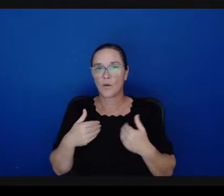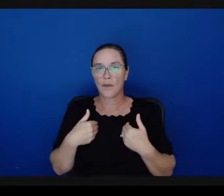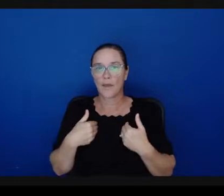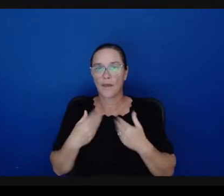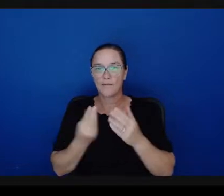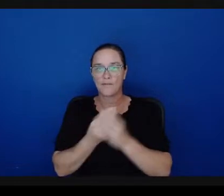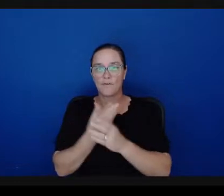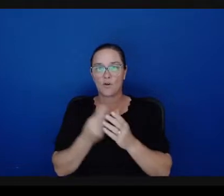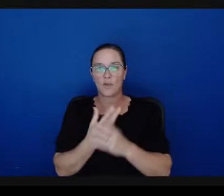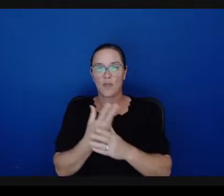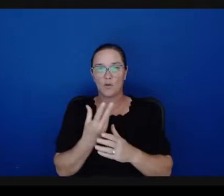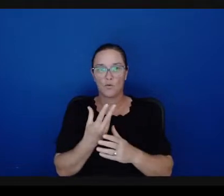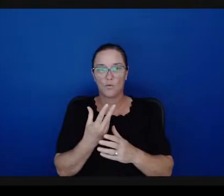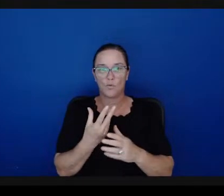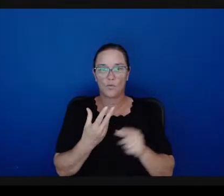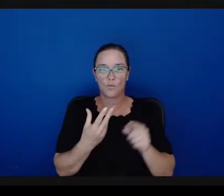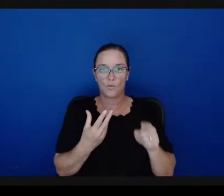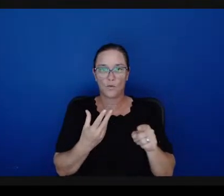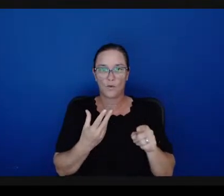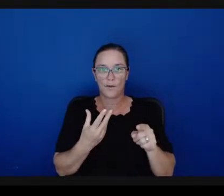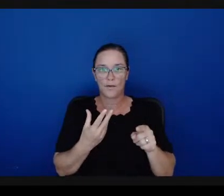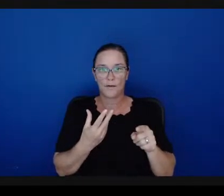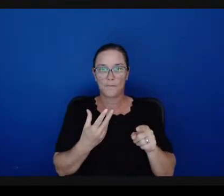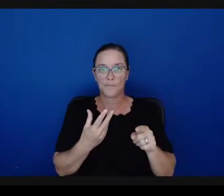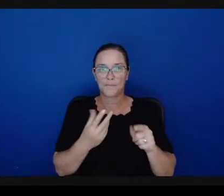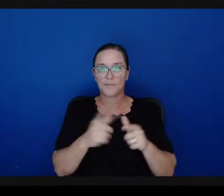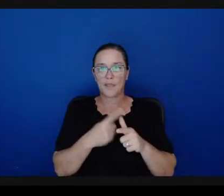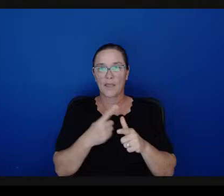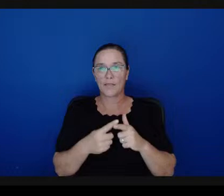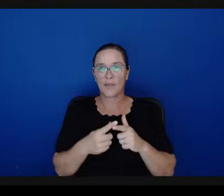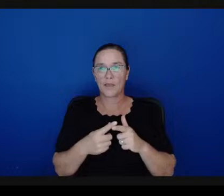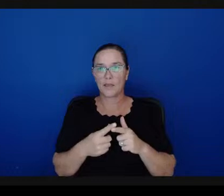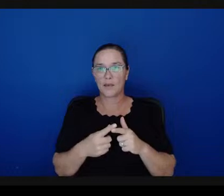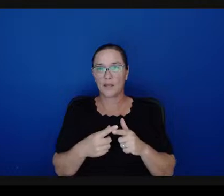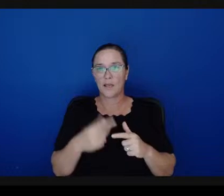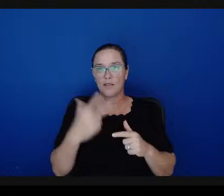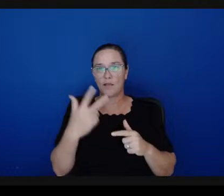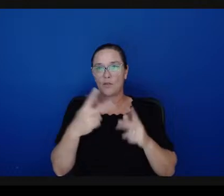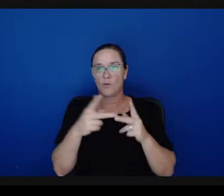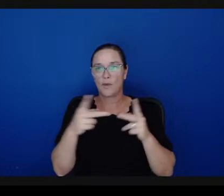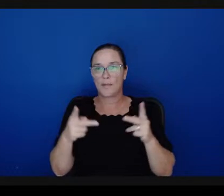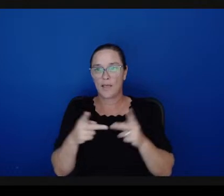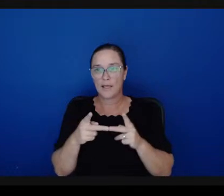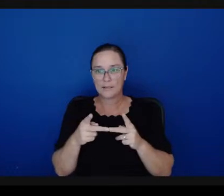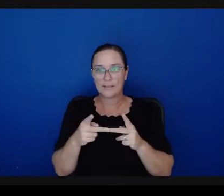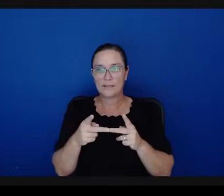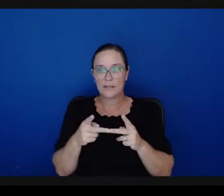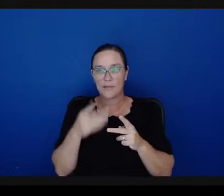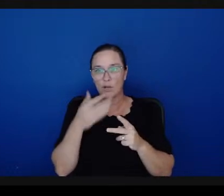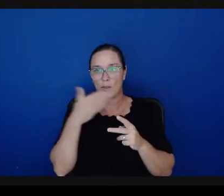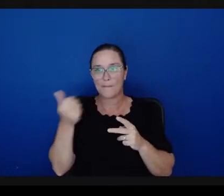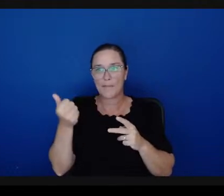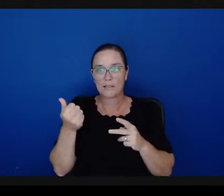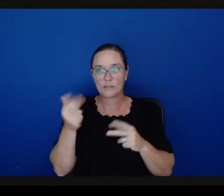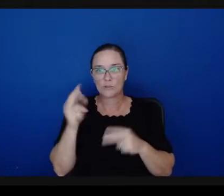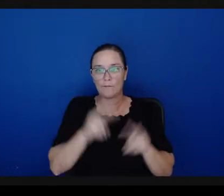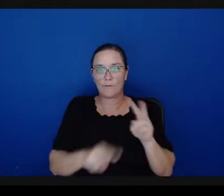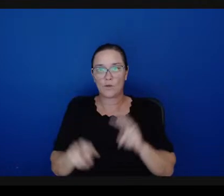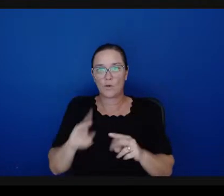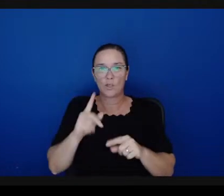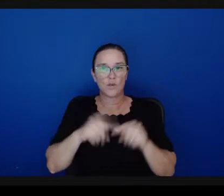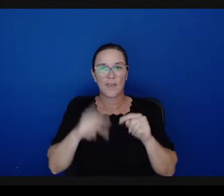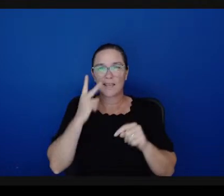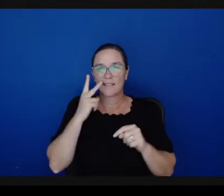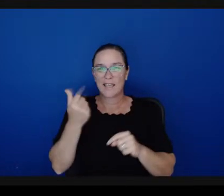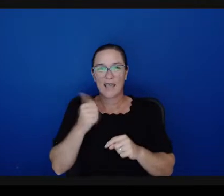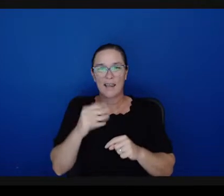the eruption location, and the 3 spots that are pretty much the best to view. You can't really see anything from the